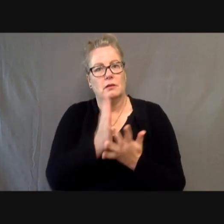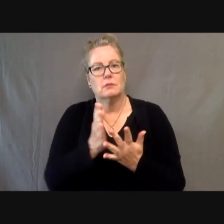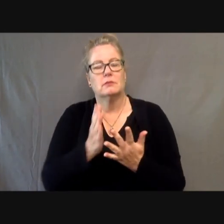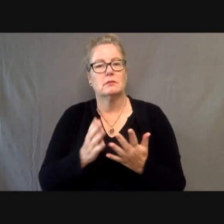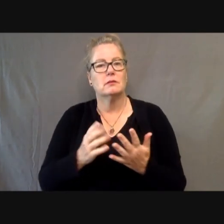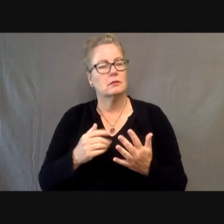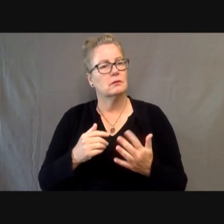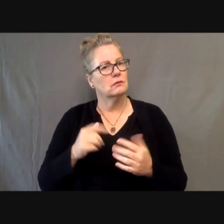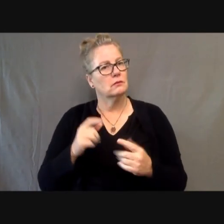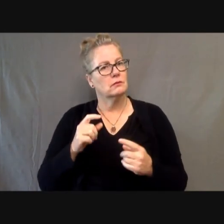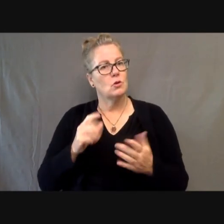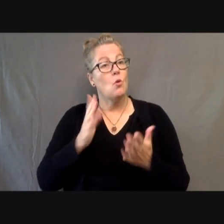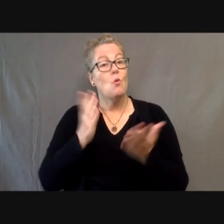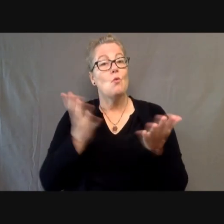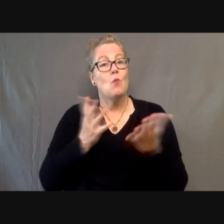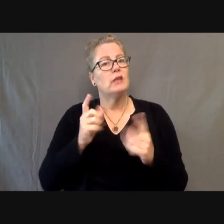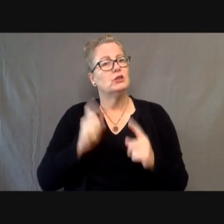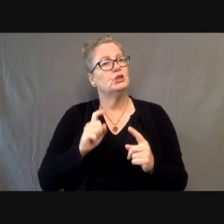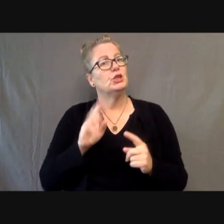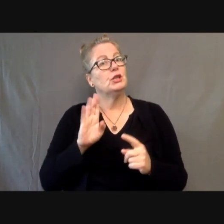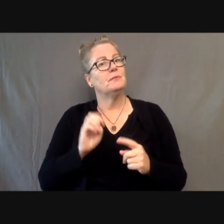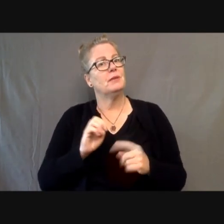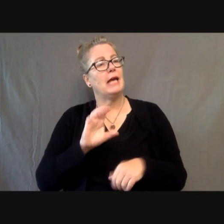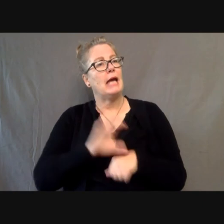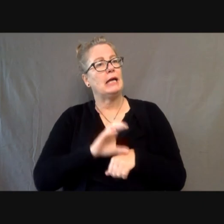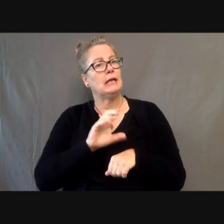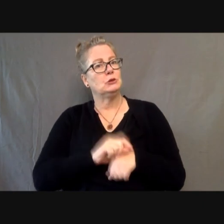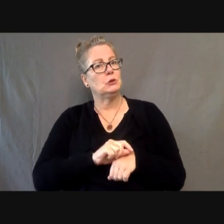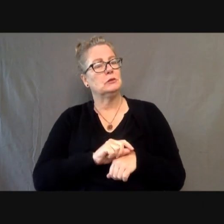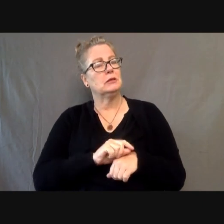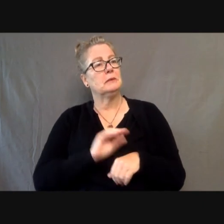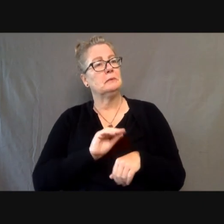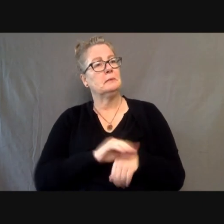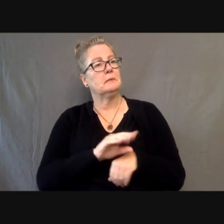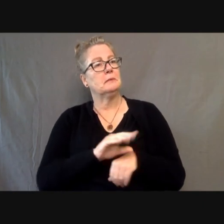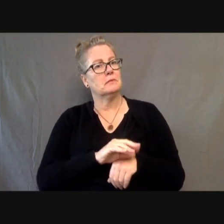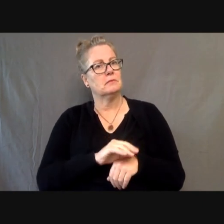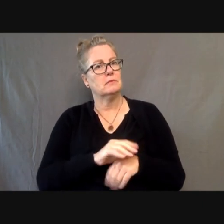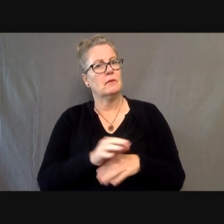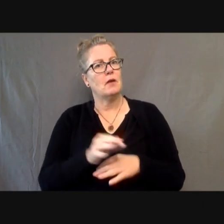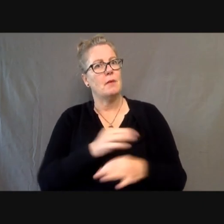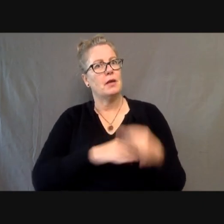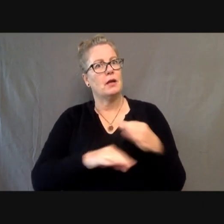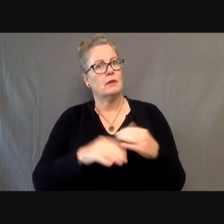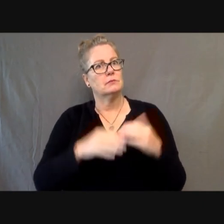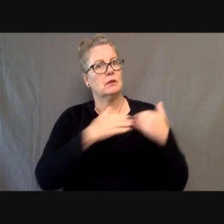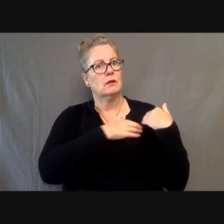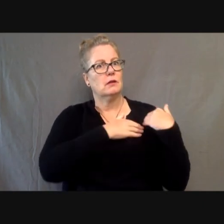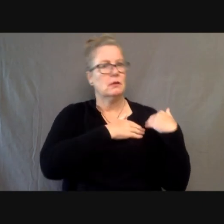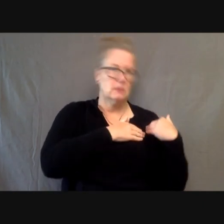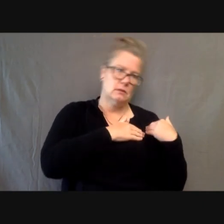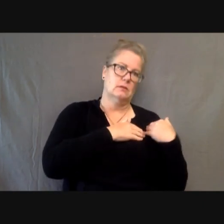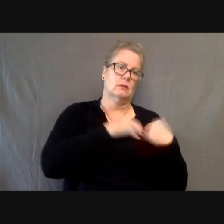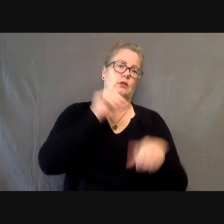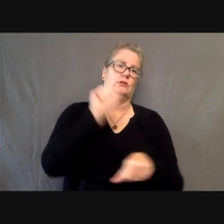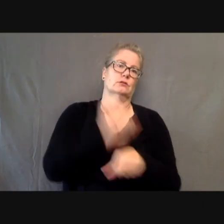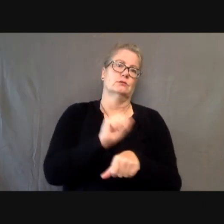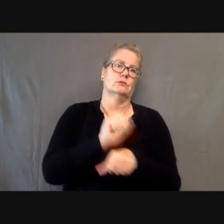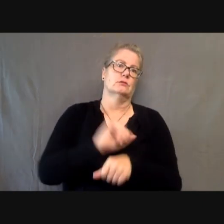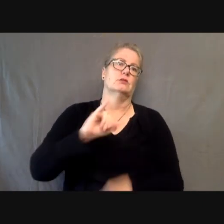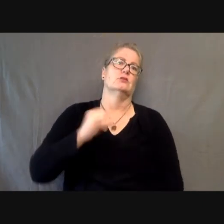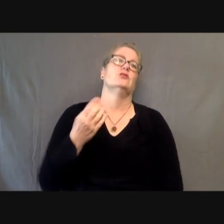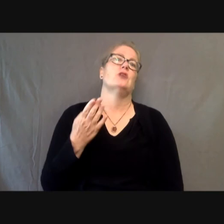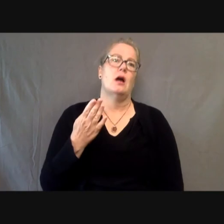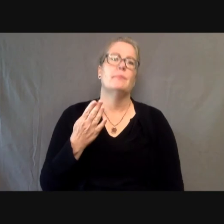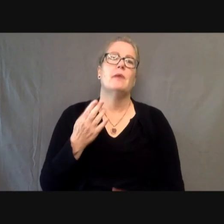role is taken on as like expert and workforce, which can be a little bit overwhelming. And I will say it